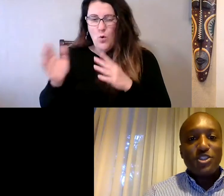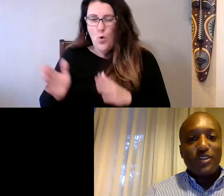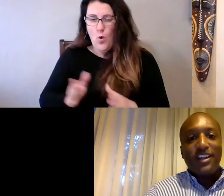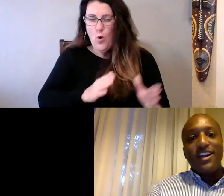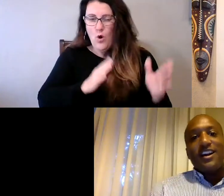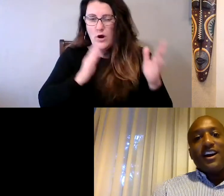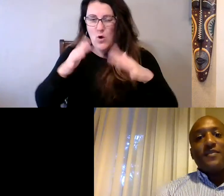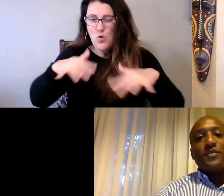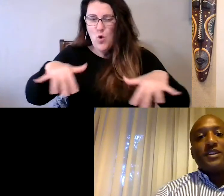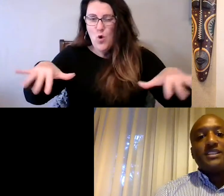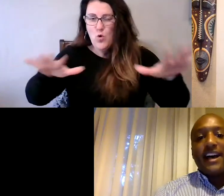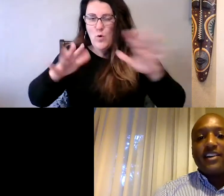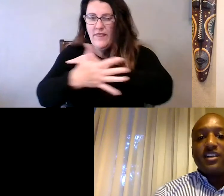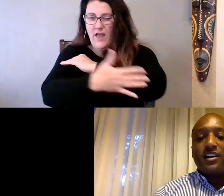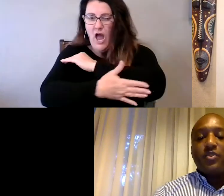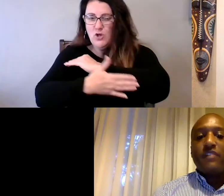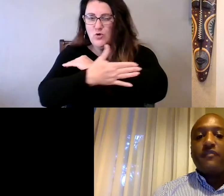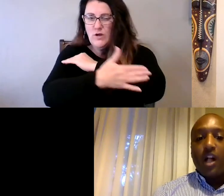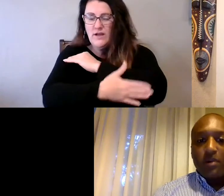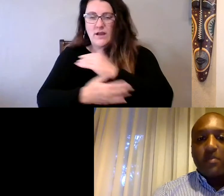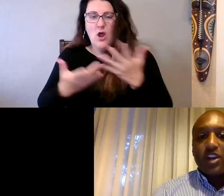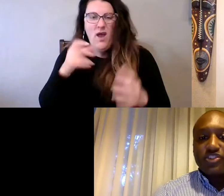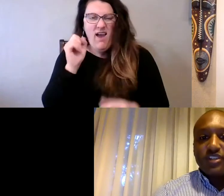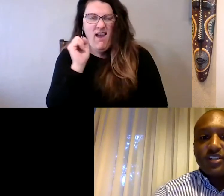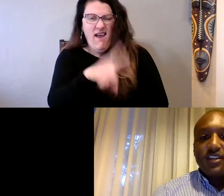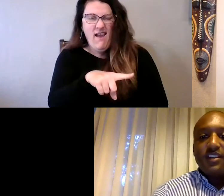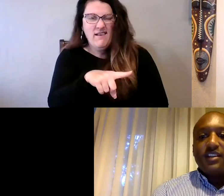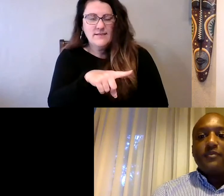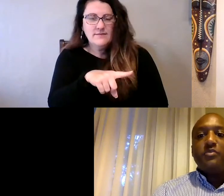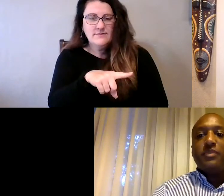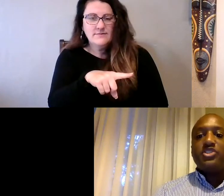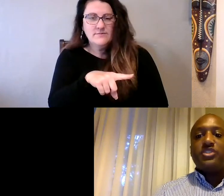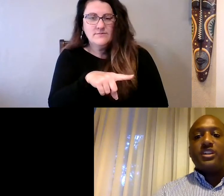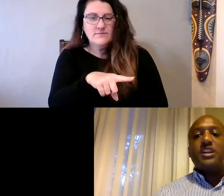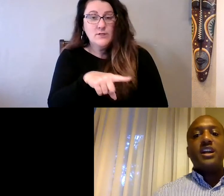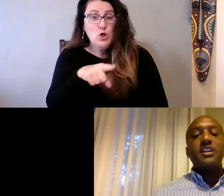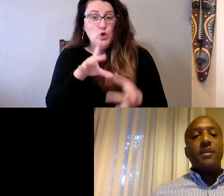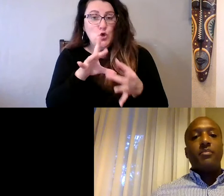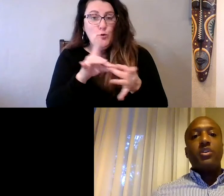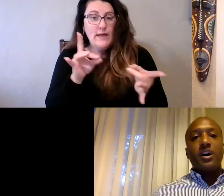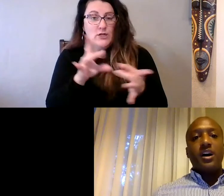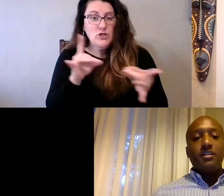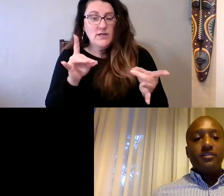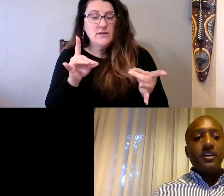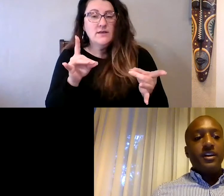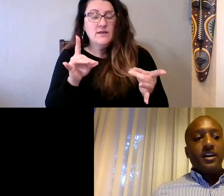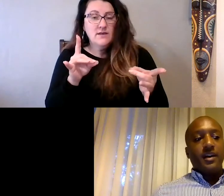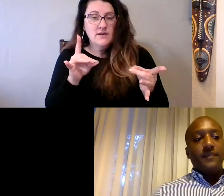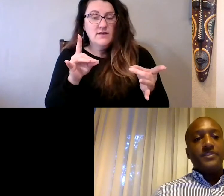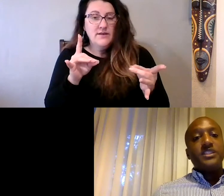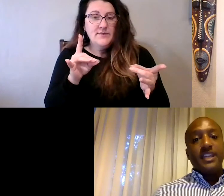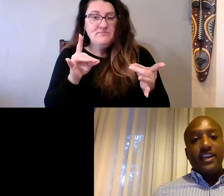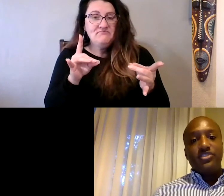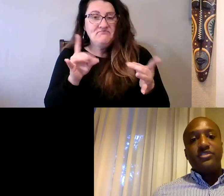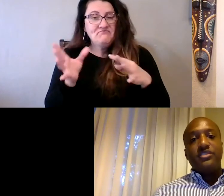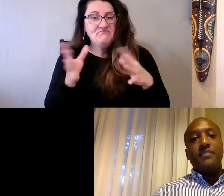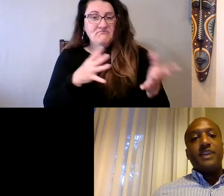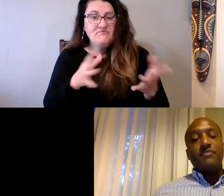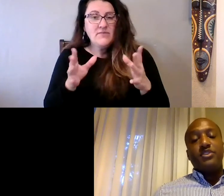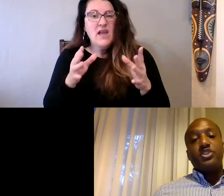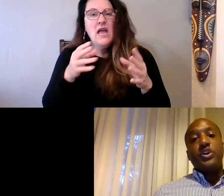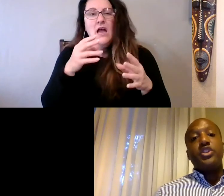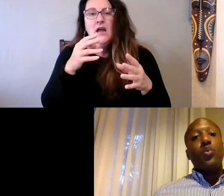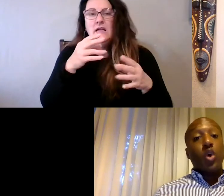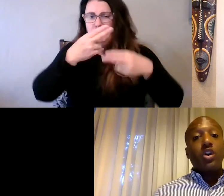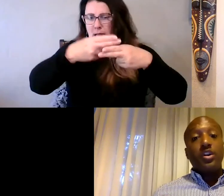the country, I wanted to ask a quick follow-up question. You mentioned a number of states